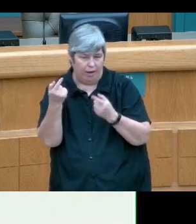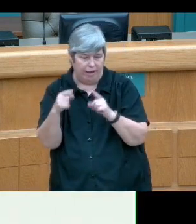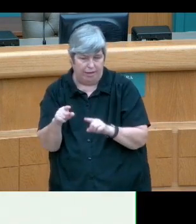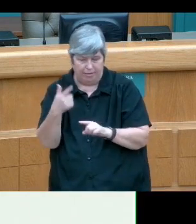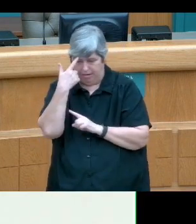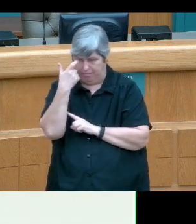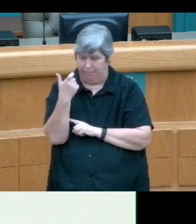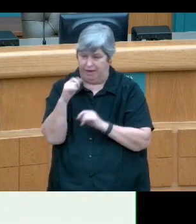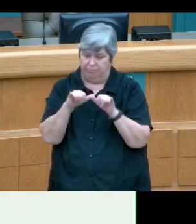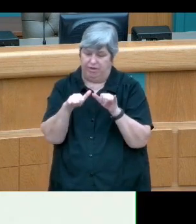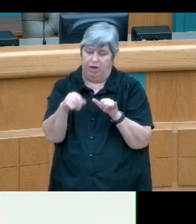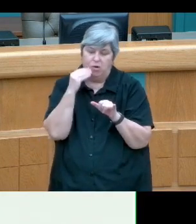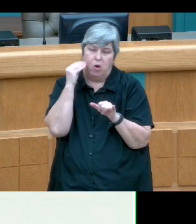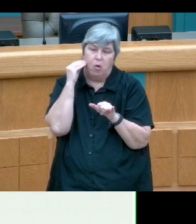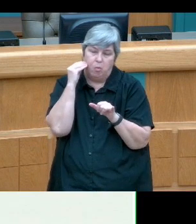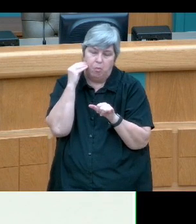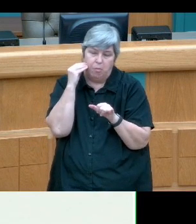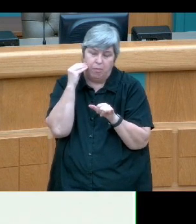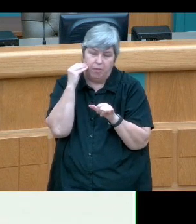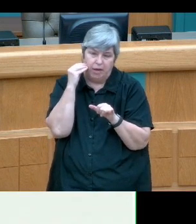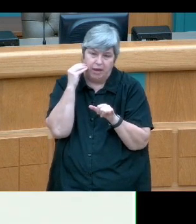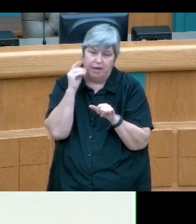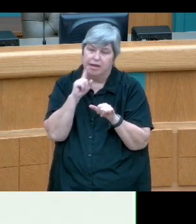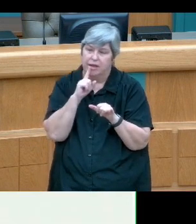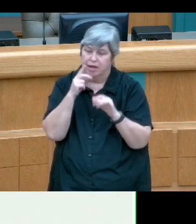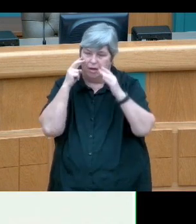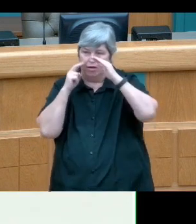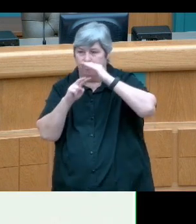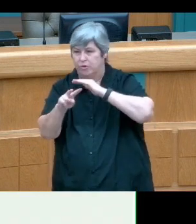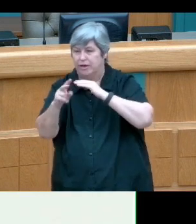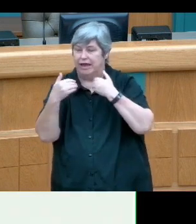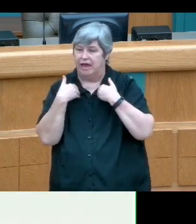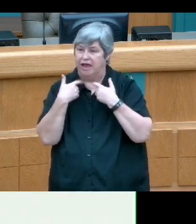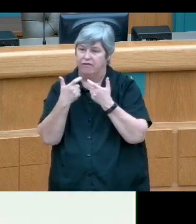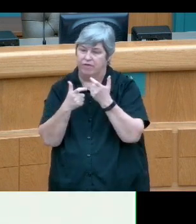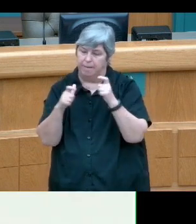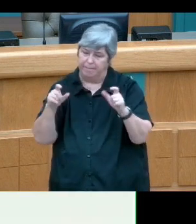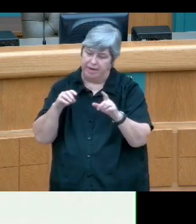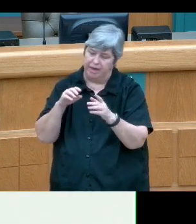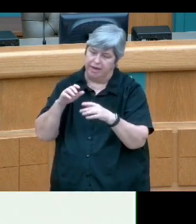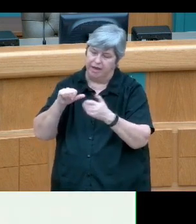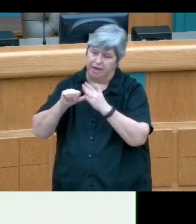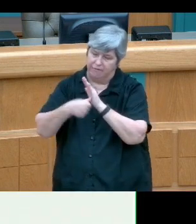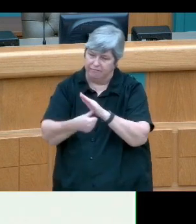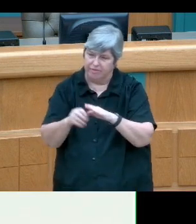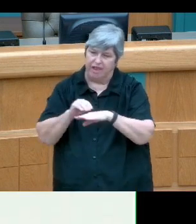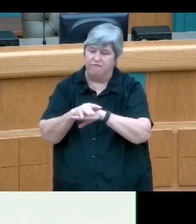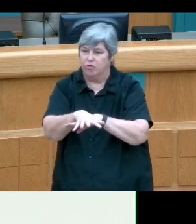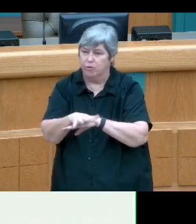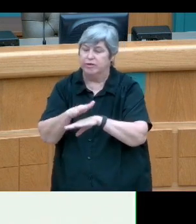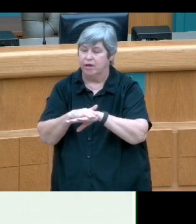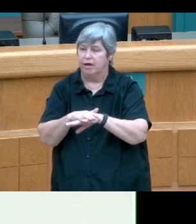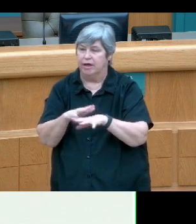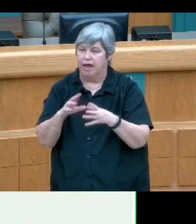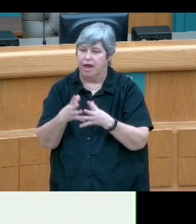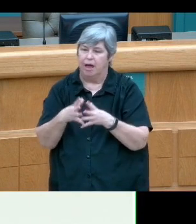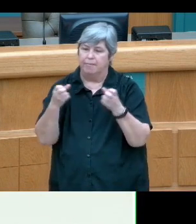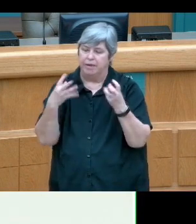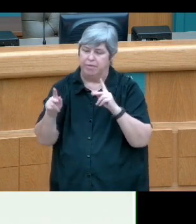happening is because the stay-at-home measure is projected to have a very large impact on the transmission rate